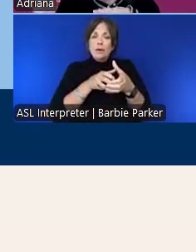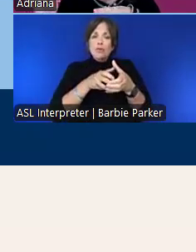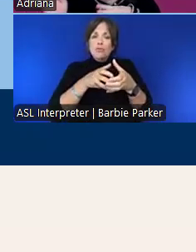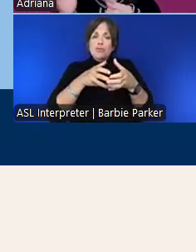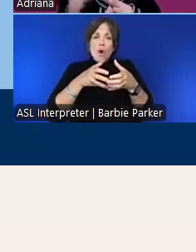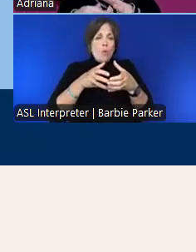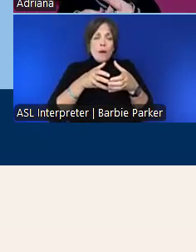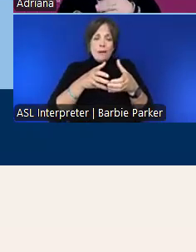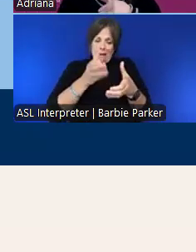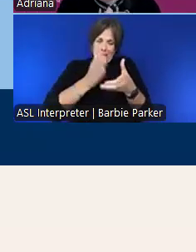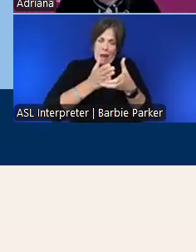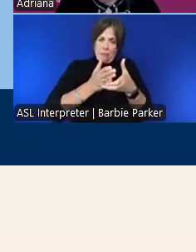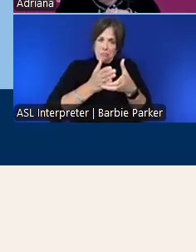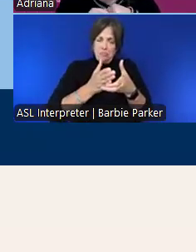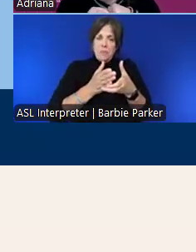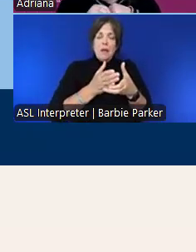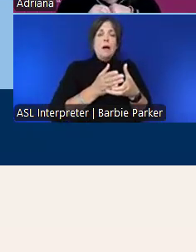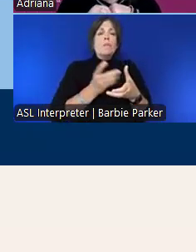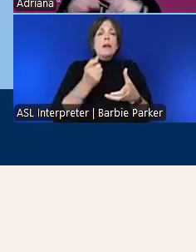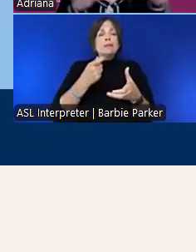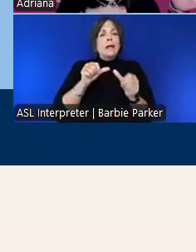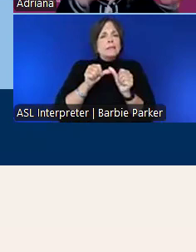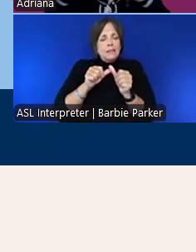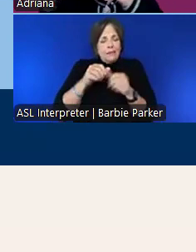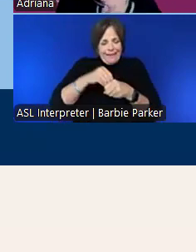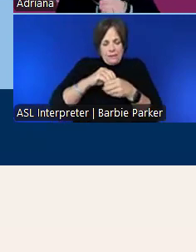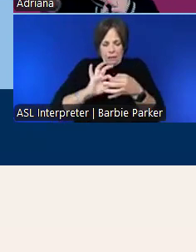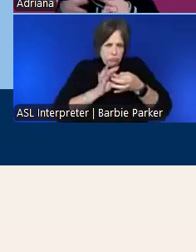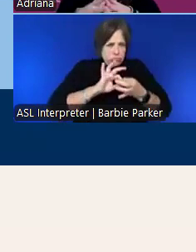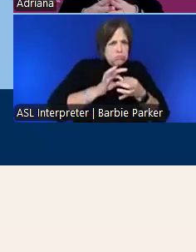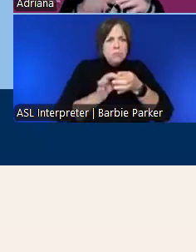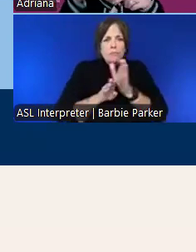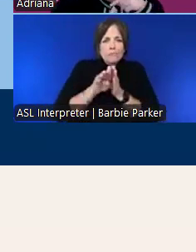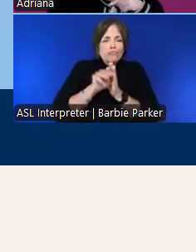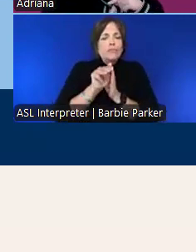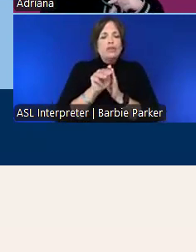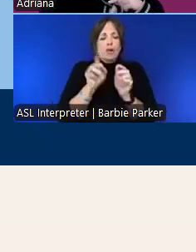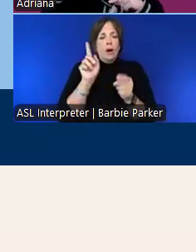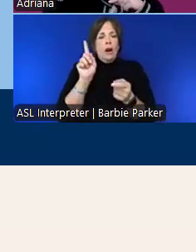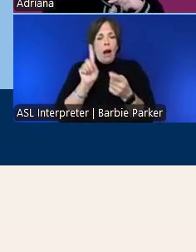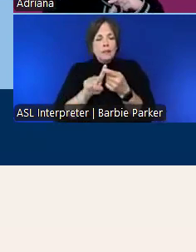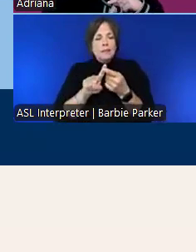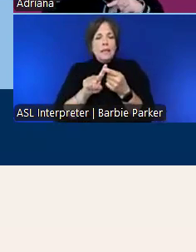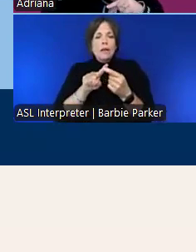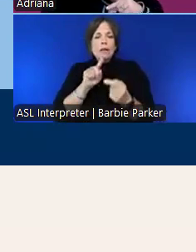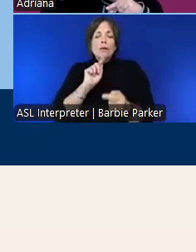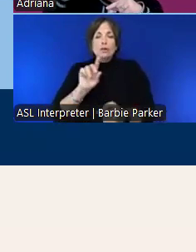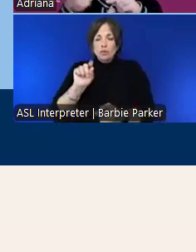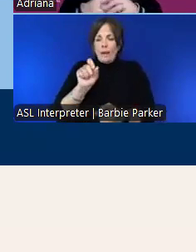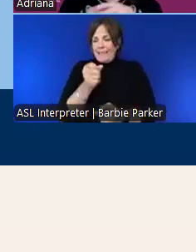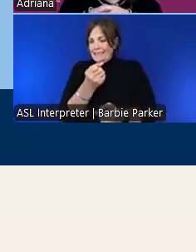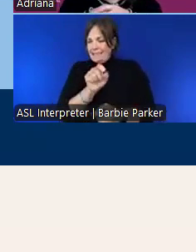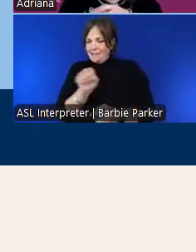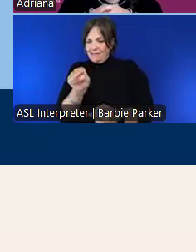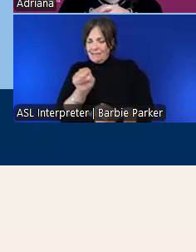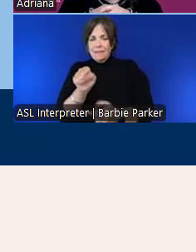maturing until our mid to late 20s. So from our teens to our 20s, we are still developing that